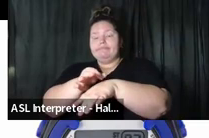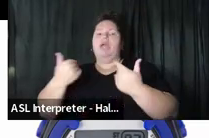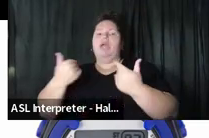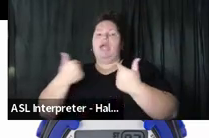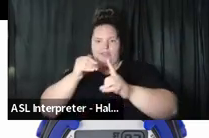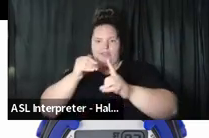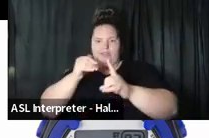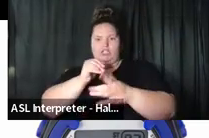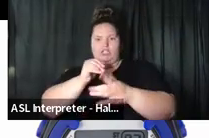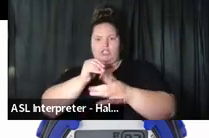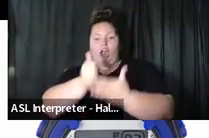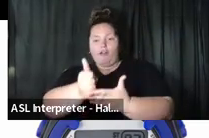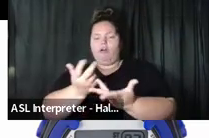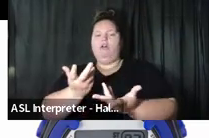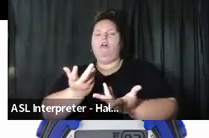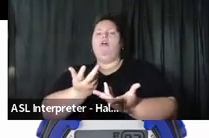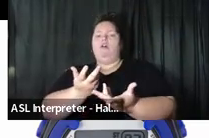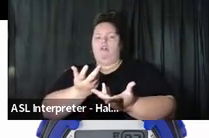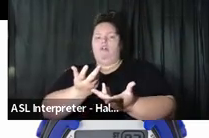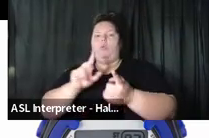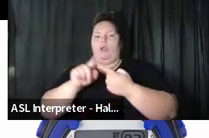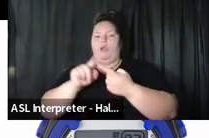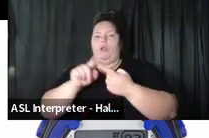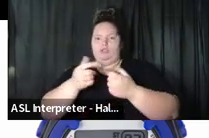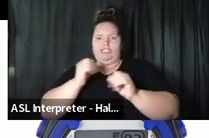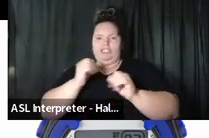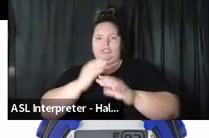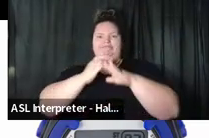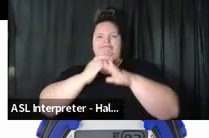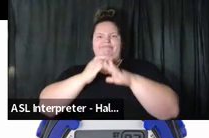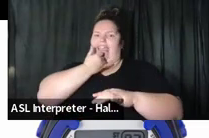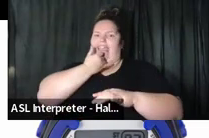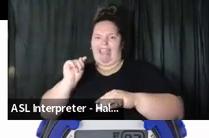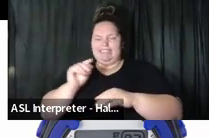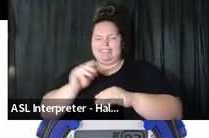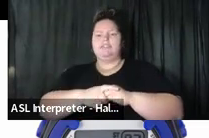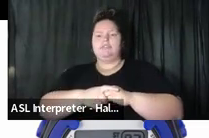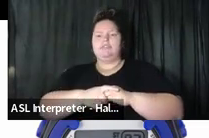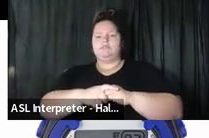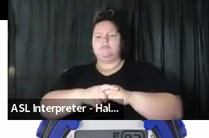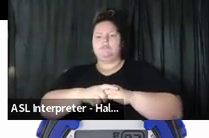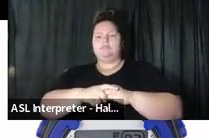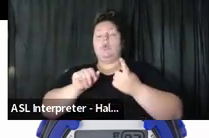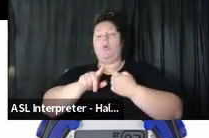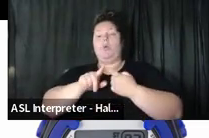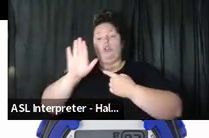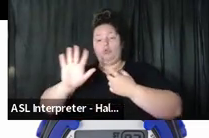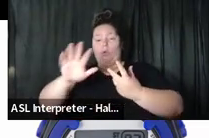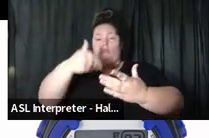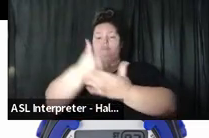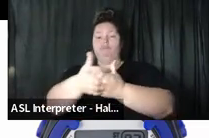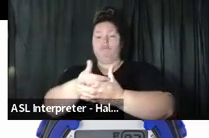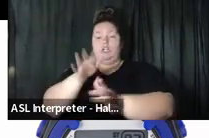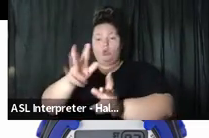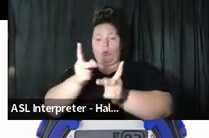just to prevent accidents. And then when you're at your destination, having bed pads available,